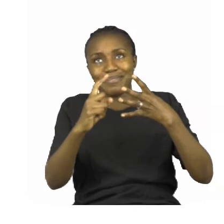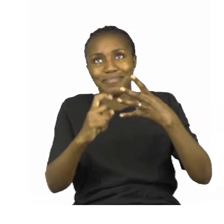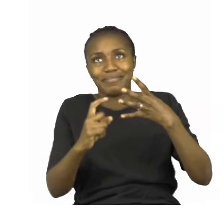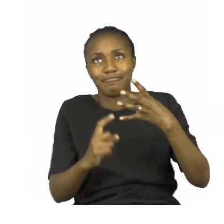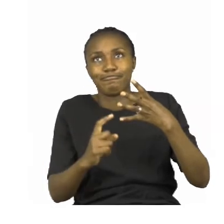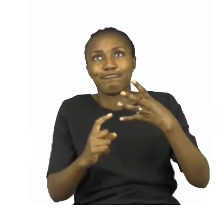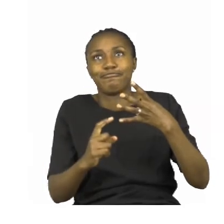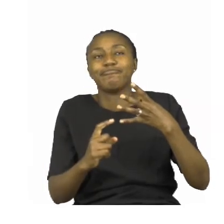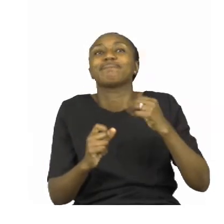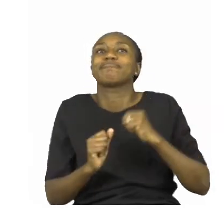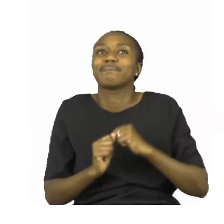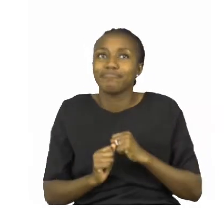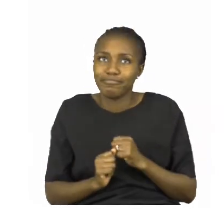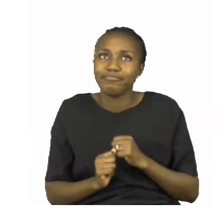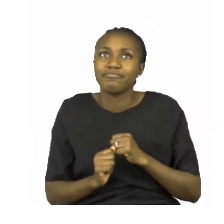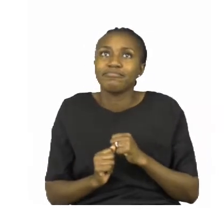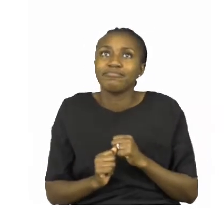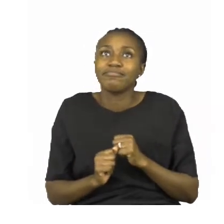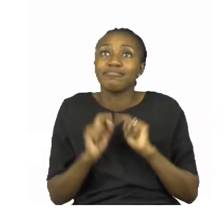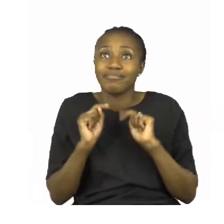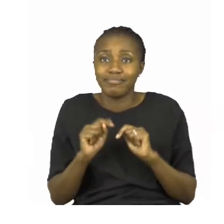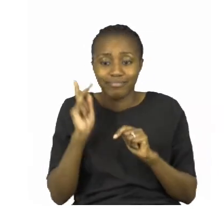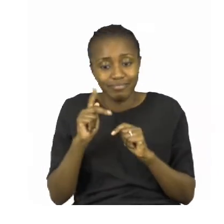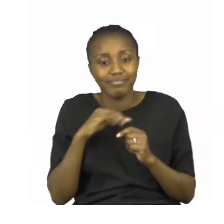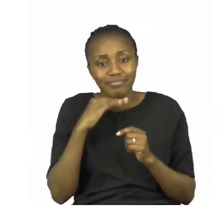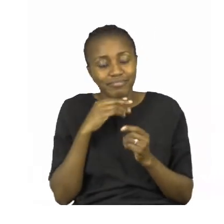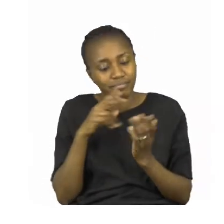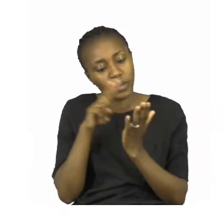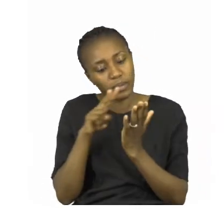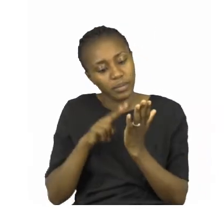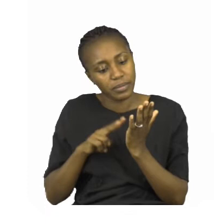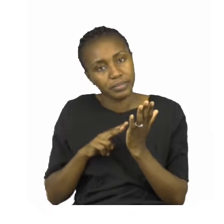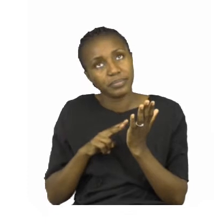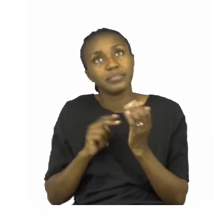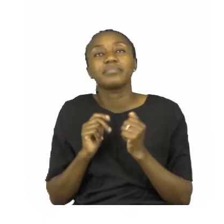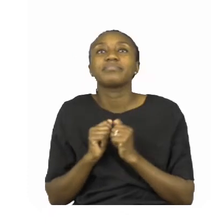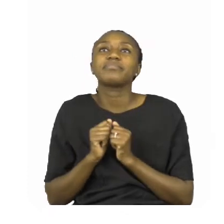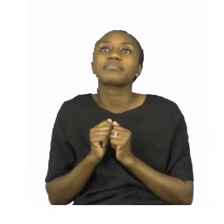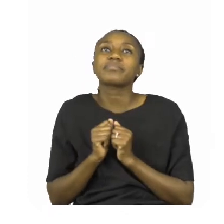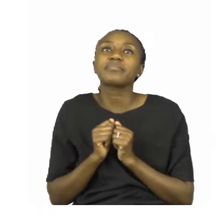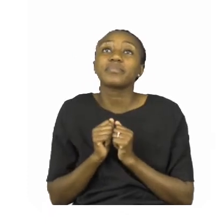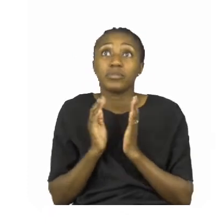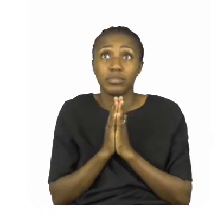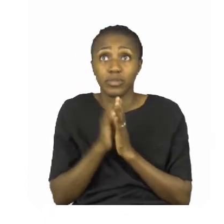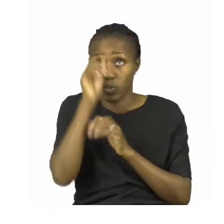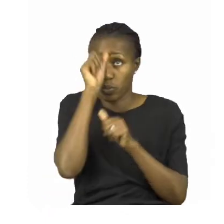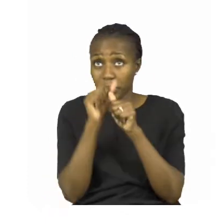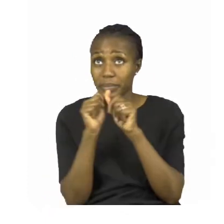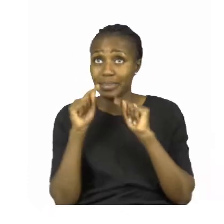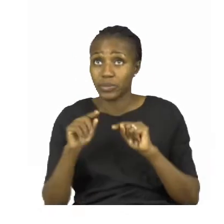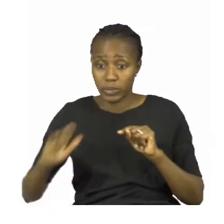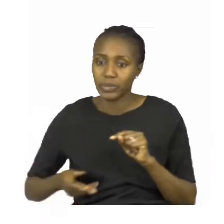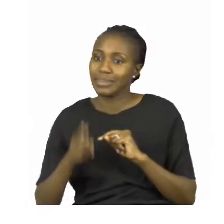our questions. Now we have to go back and read our story, this time keeping our eyes and ears